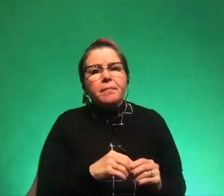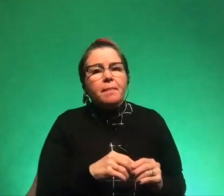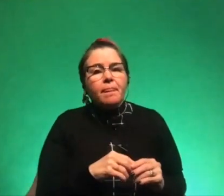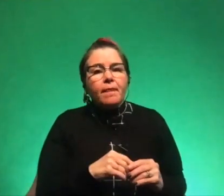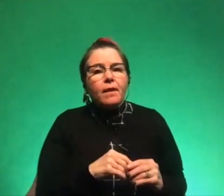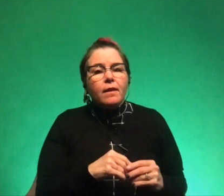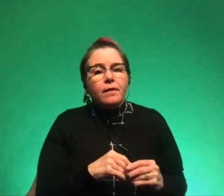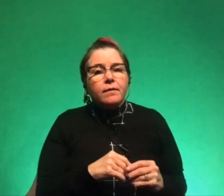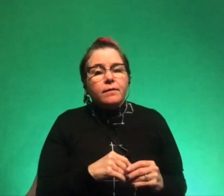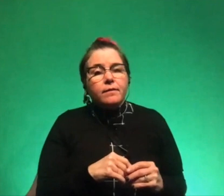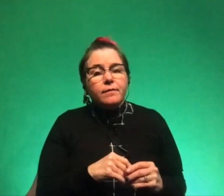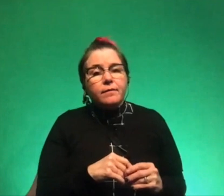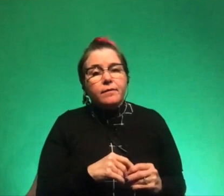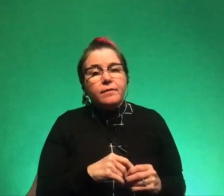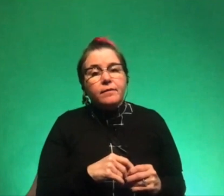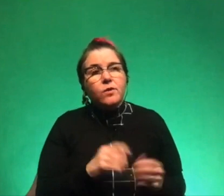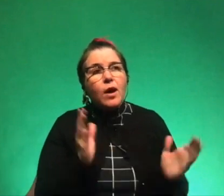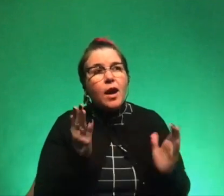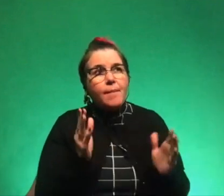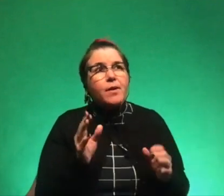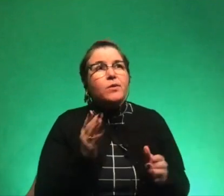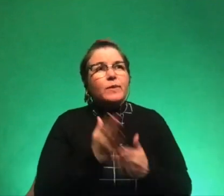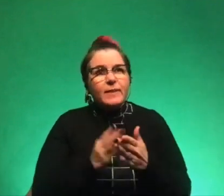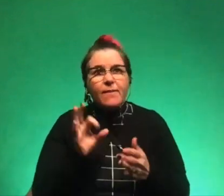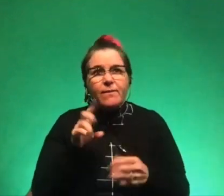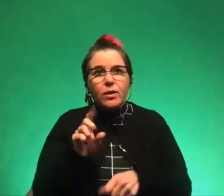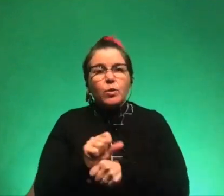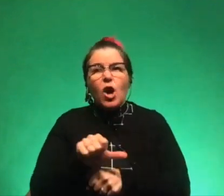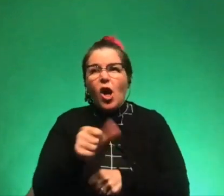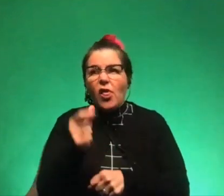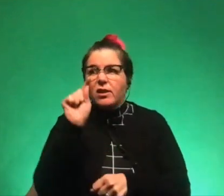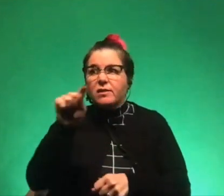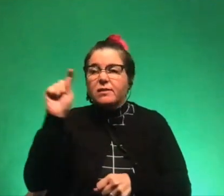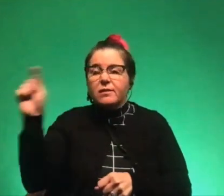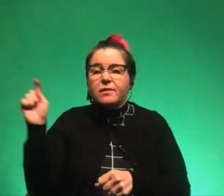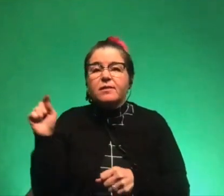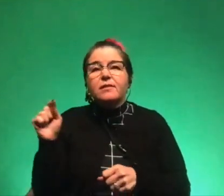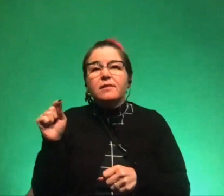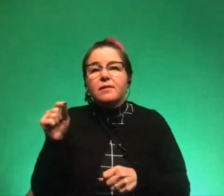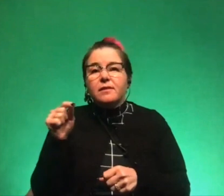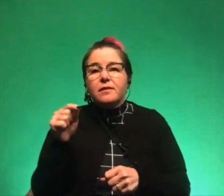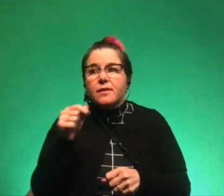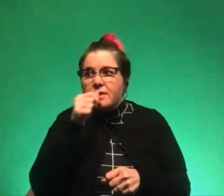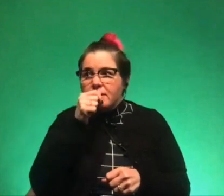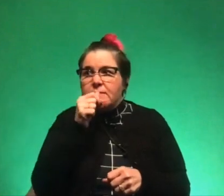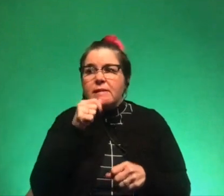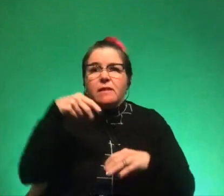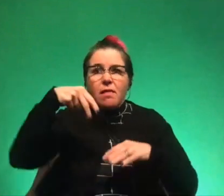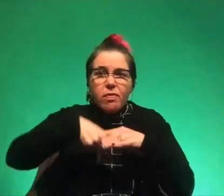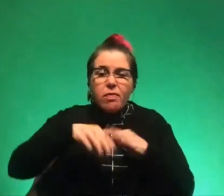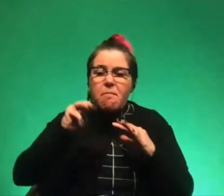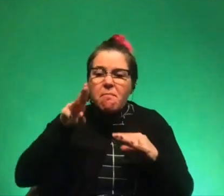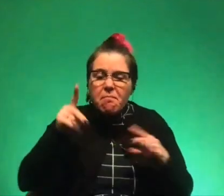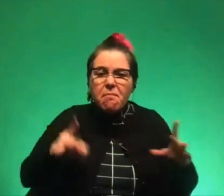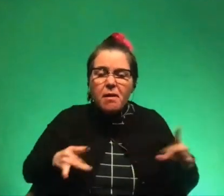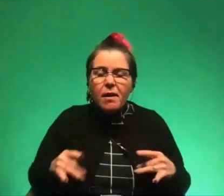rain. So compared to doing some field work in other places where you can, you know, be up to your waist in mud or it's raining or getting